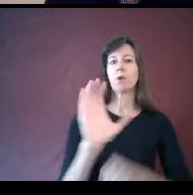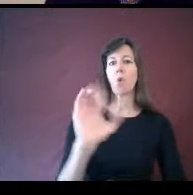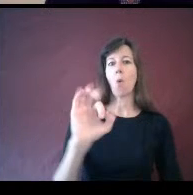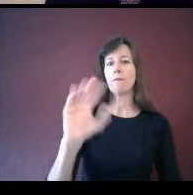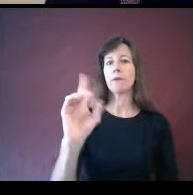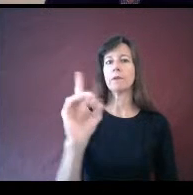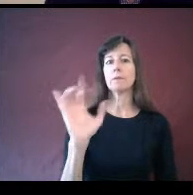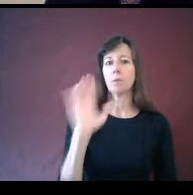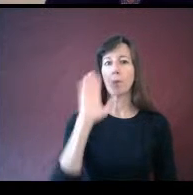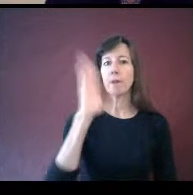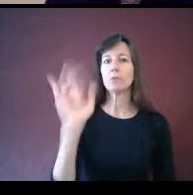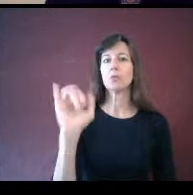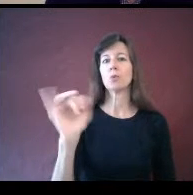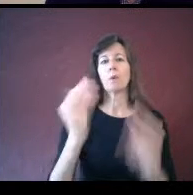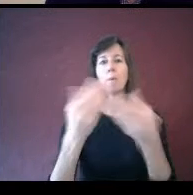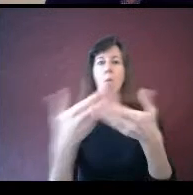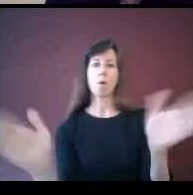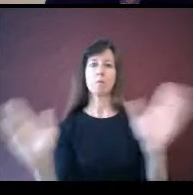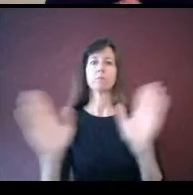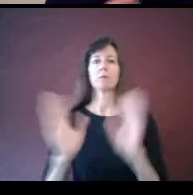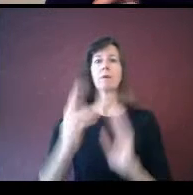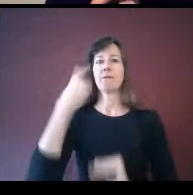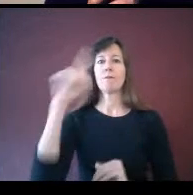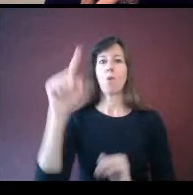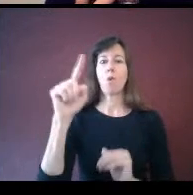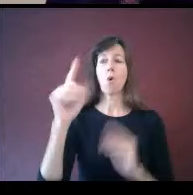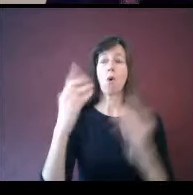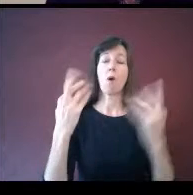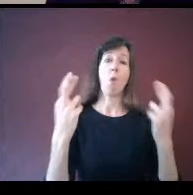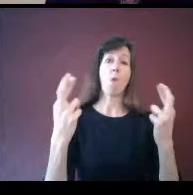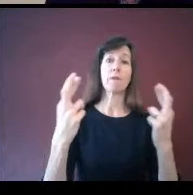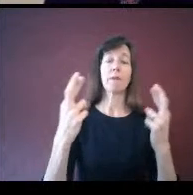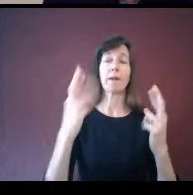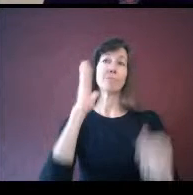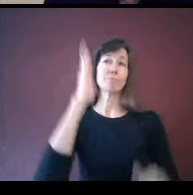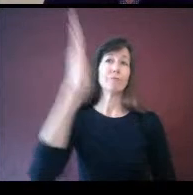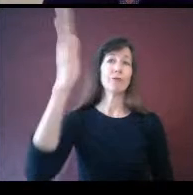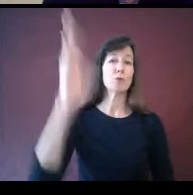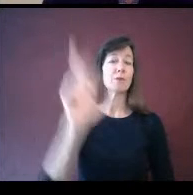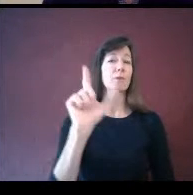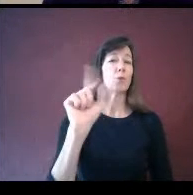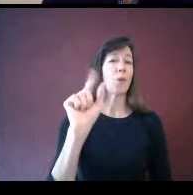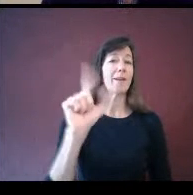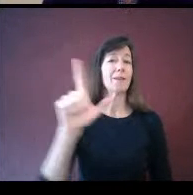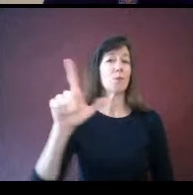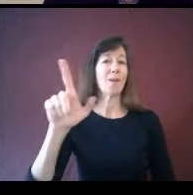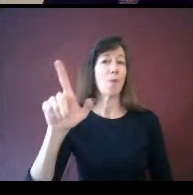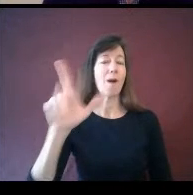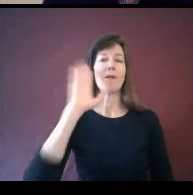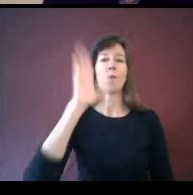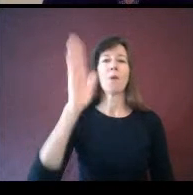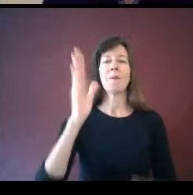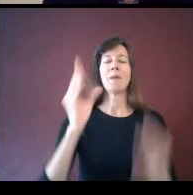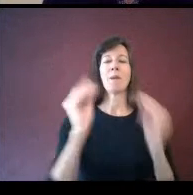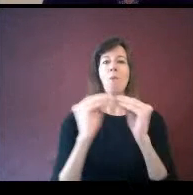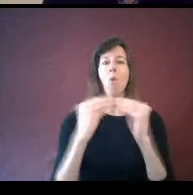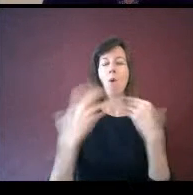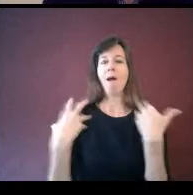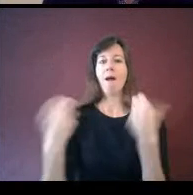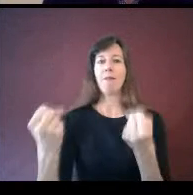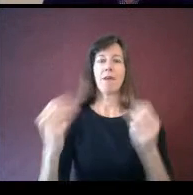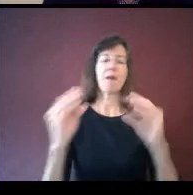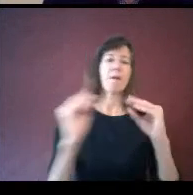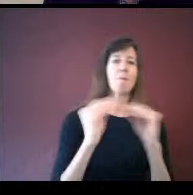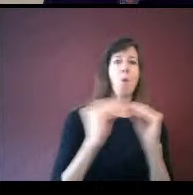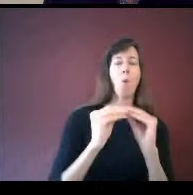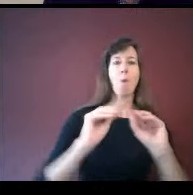turn the page towards a 2021 that will be healthier and brighter. So without any further